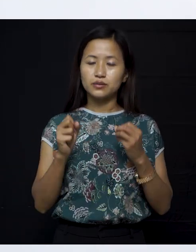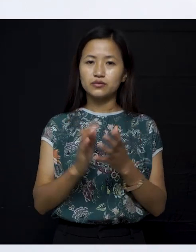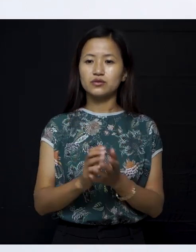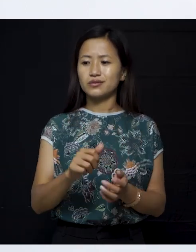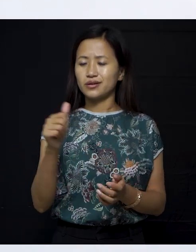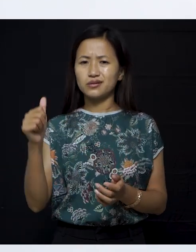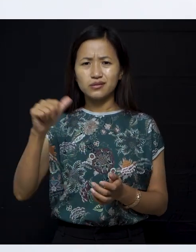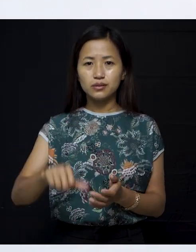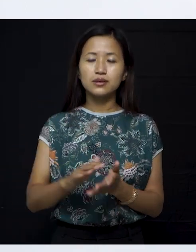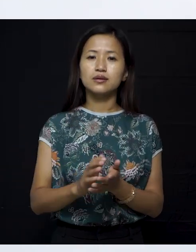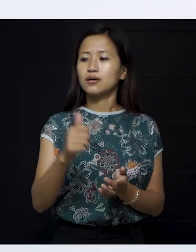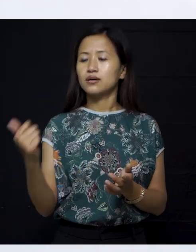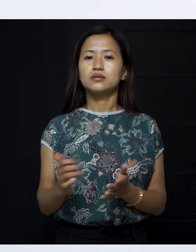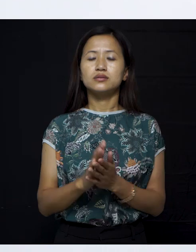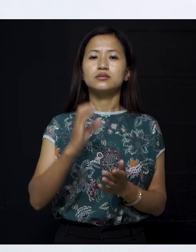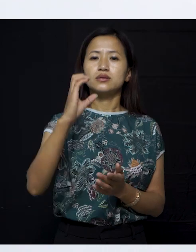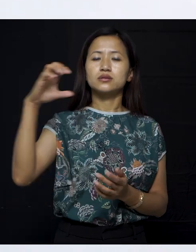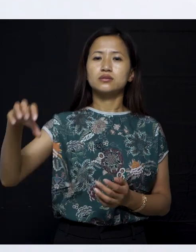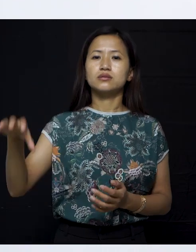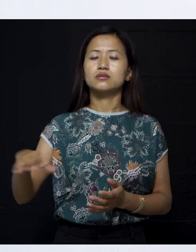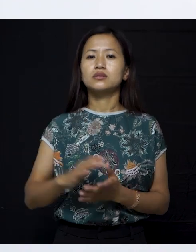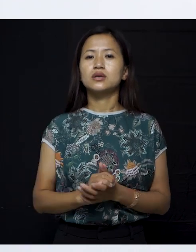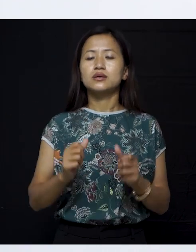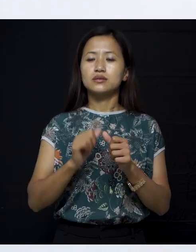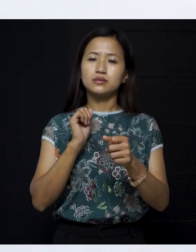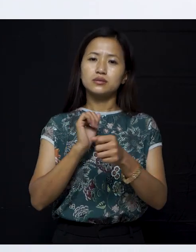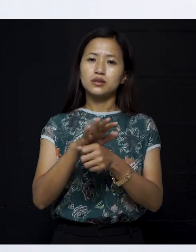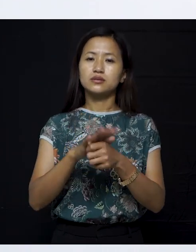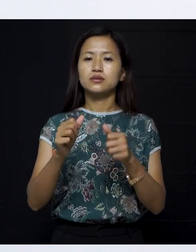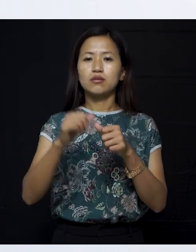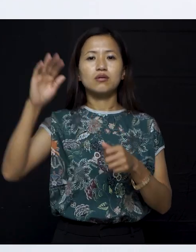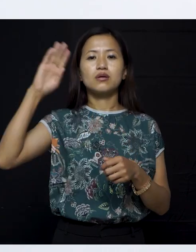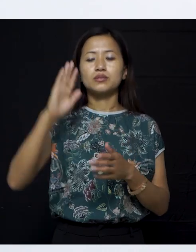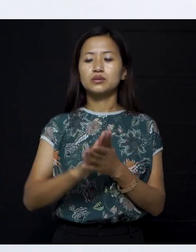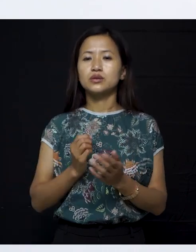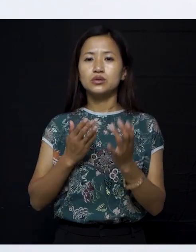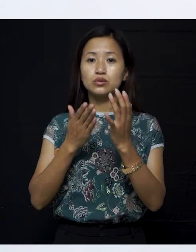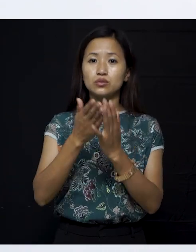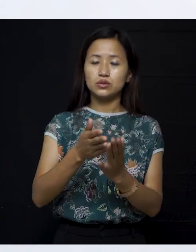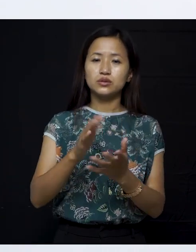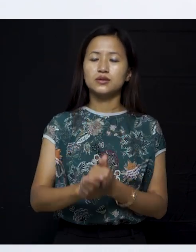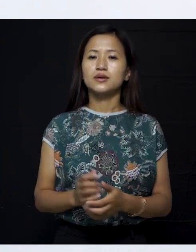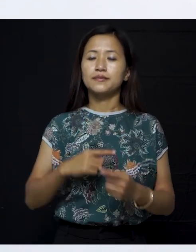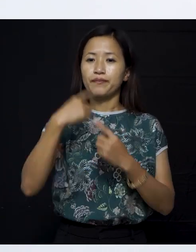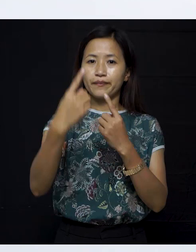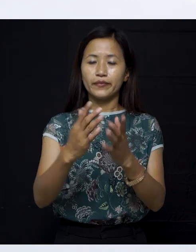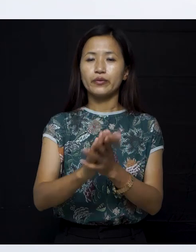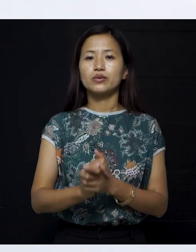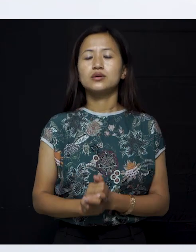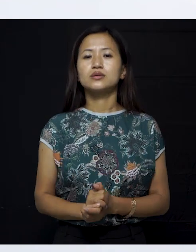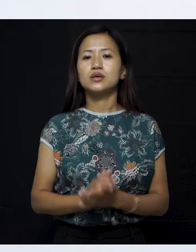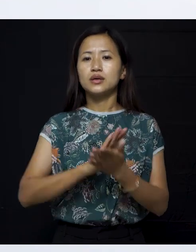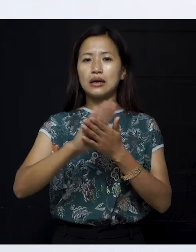in that way, the Indian government, again, they sent some armies towards Hyderabad, and Hyderabad came under